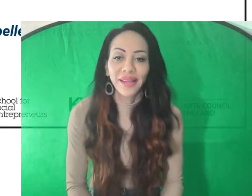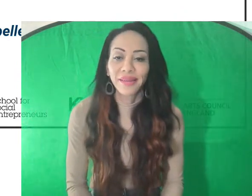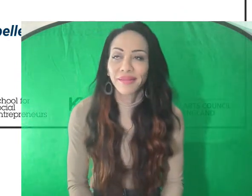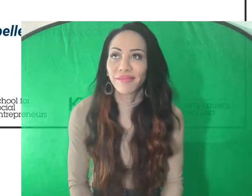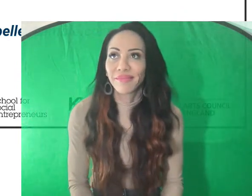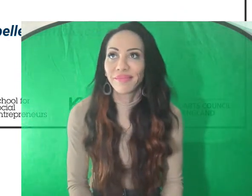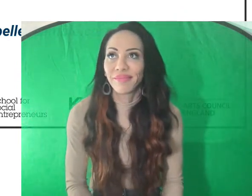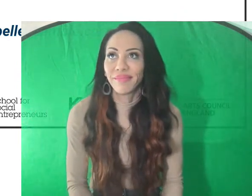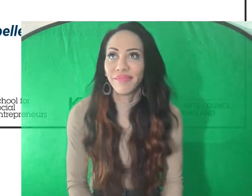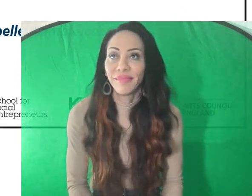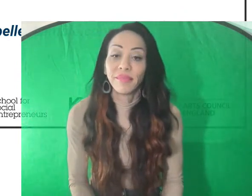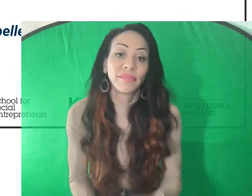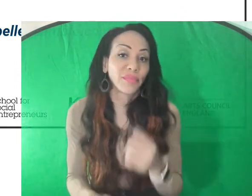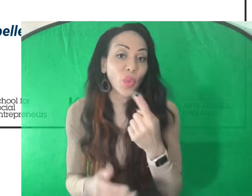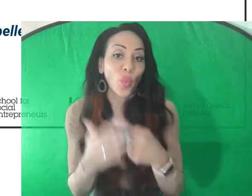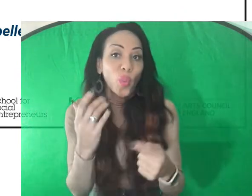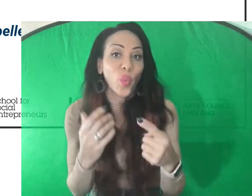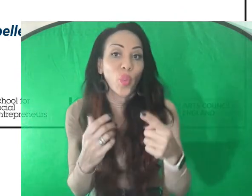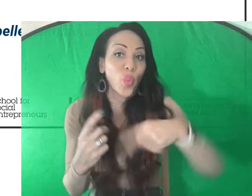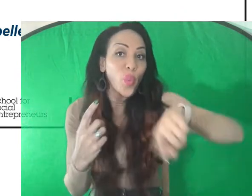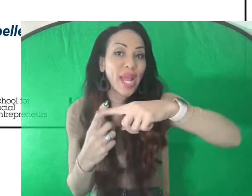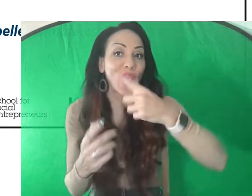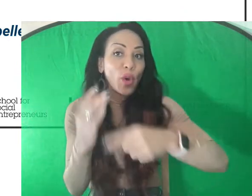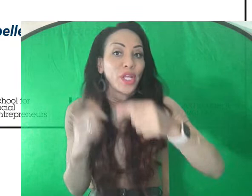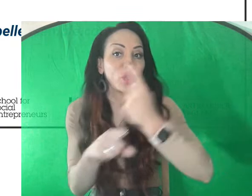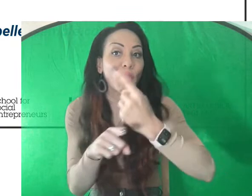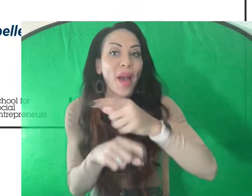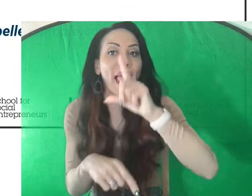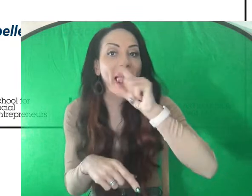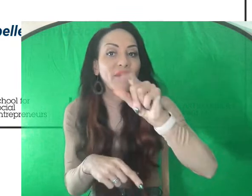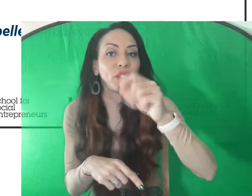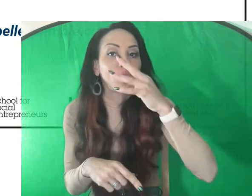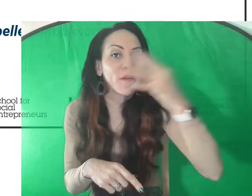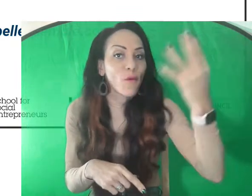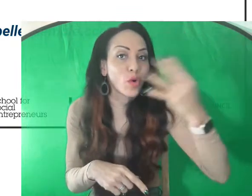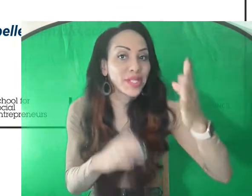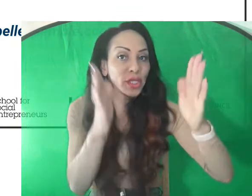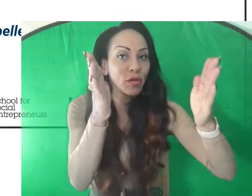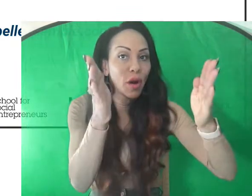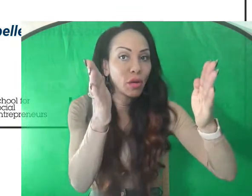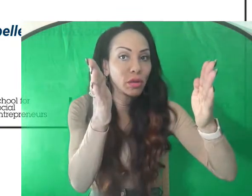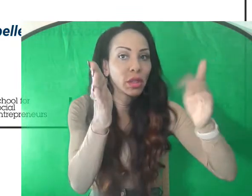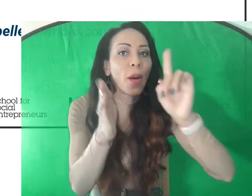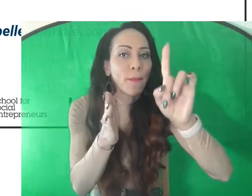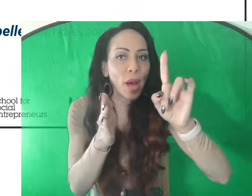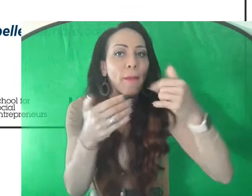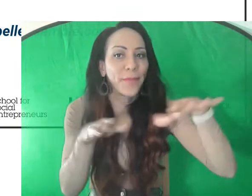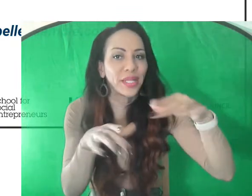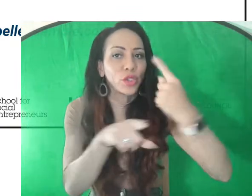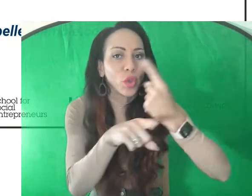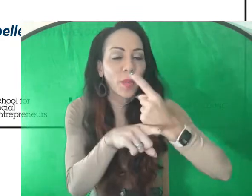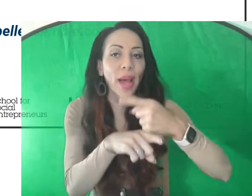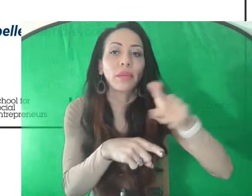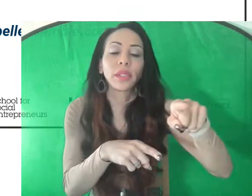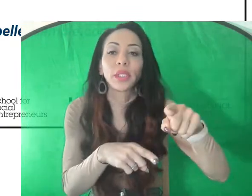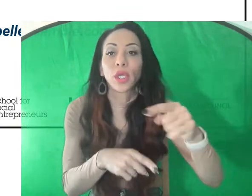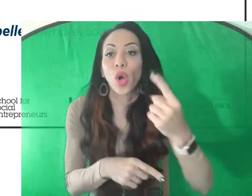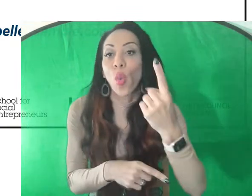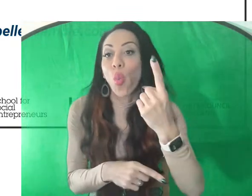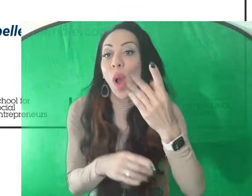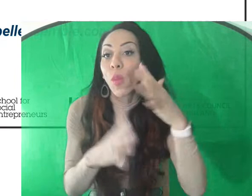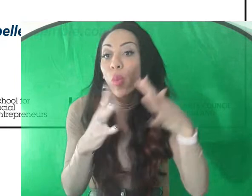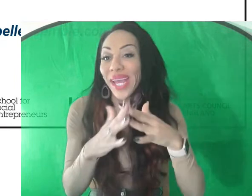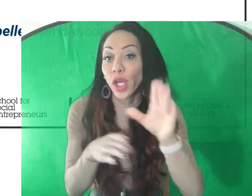about 11 to 14-year-olds, we have been also talking about when we extend on our week-long showcase. Do you want to talk about